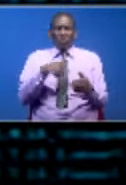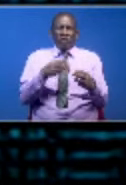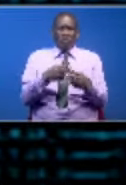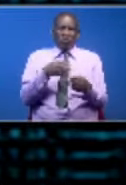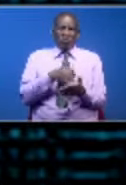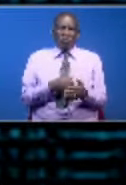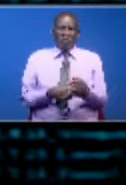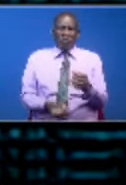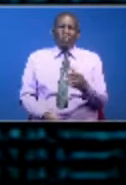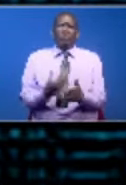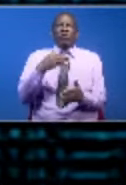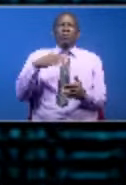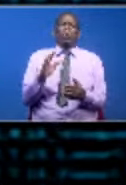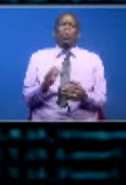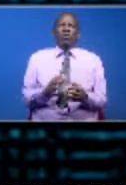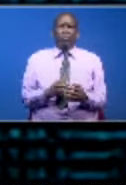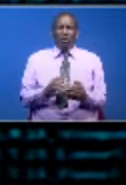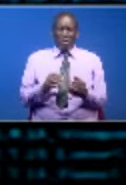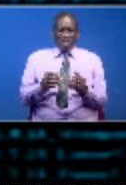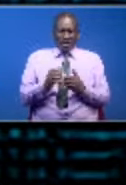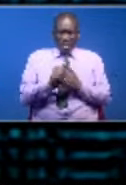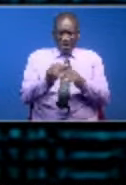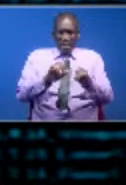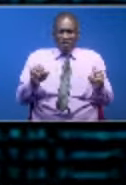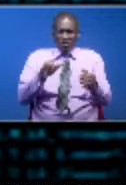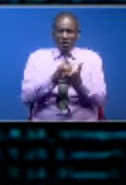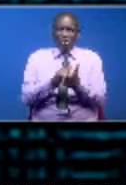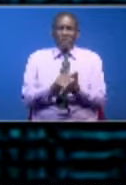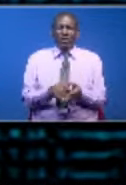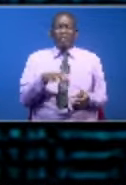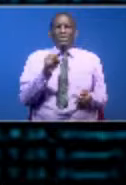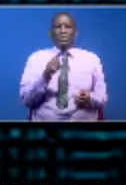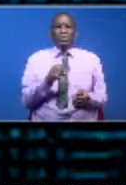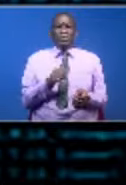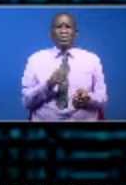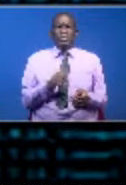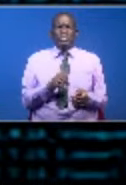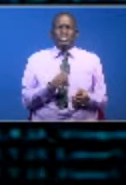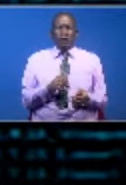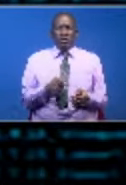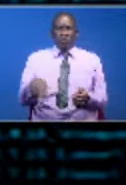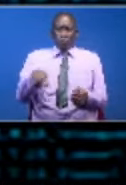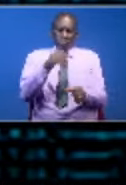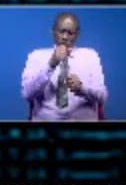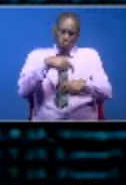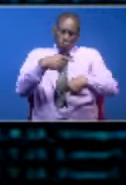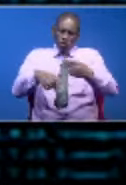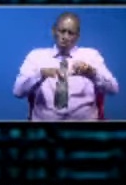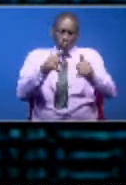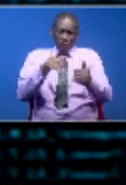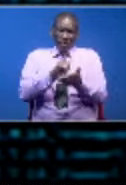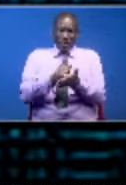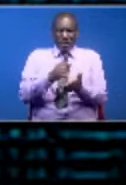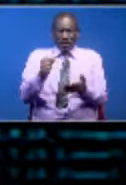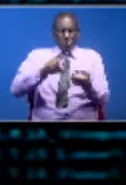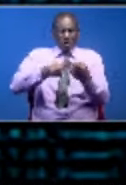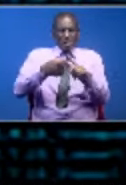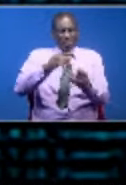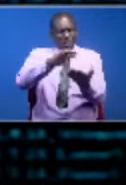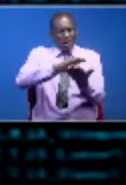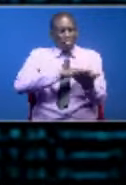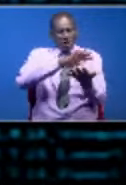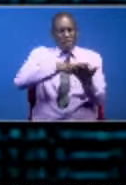create more relevant guidelines for it. So we are making good progress on that front, on standardizing the reporting